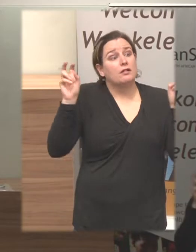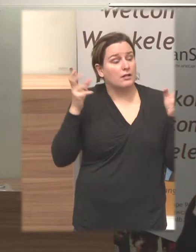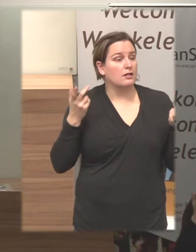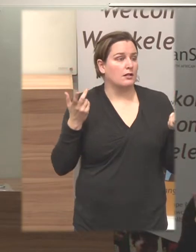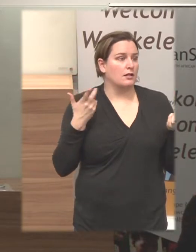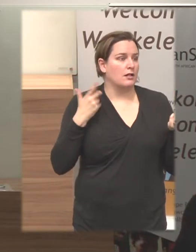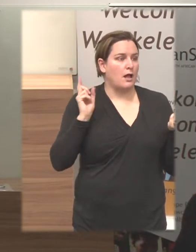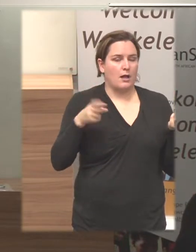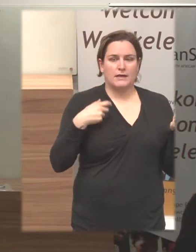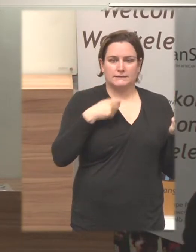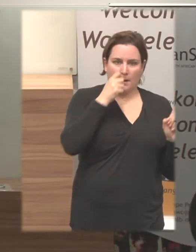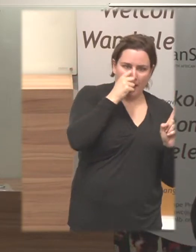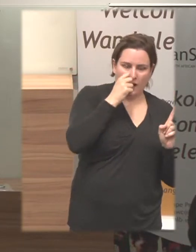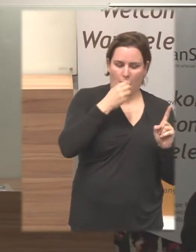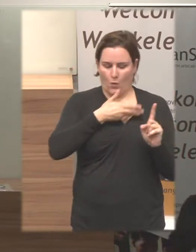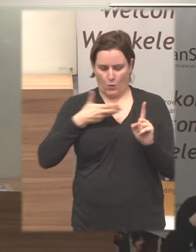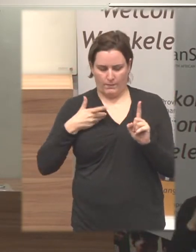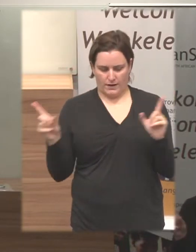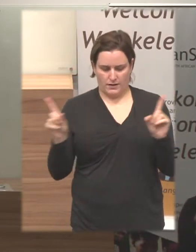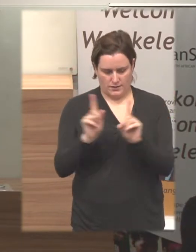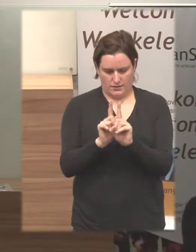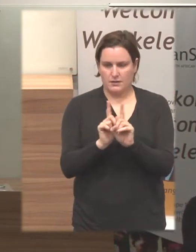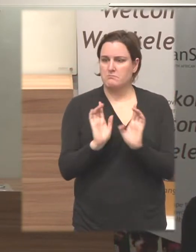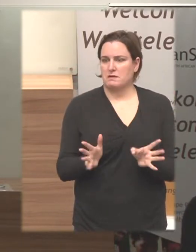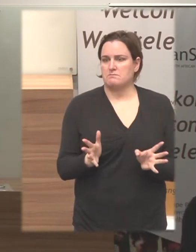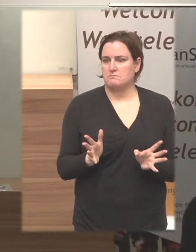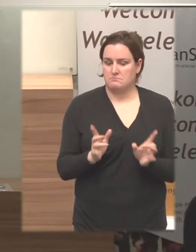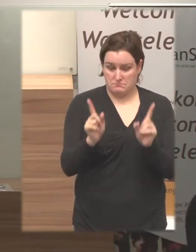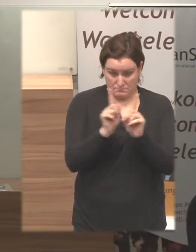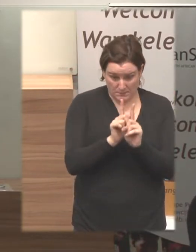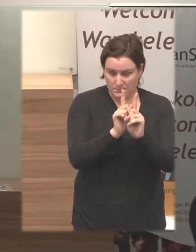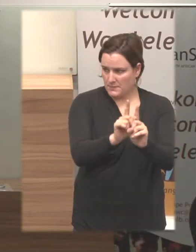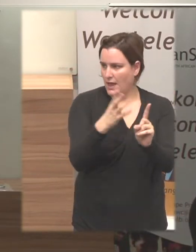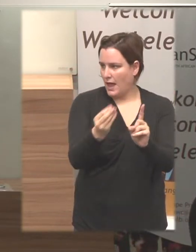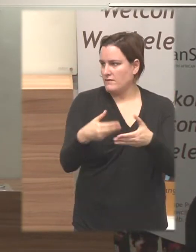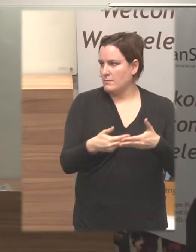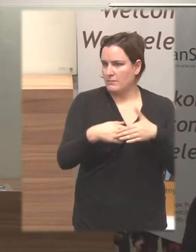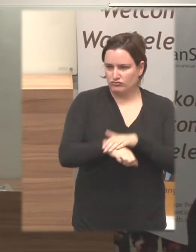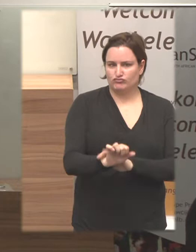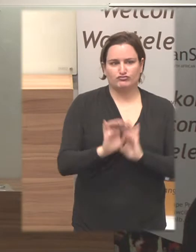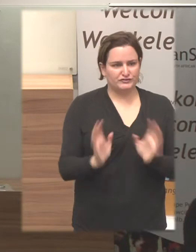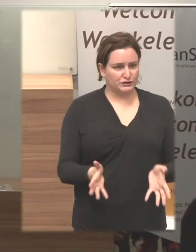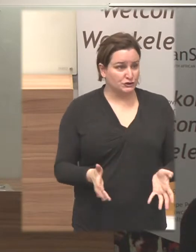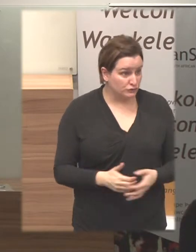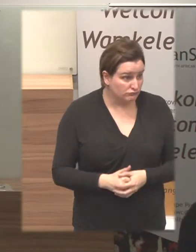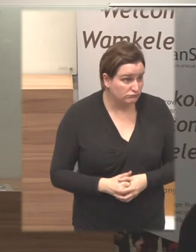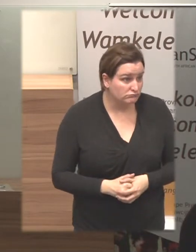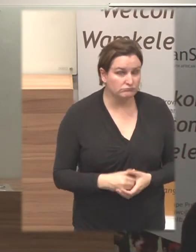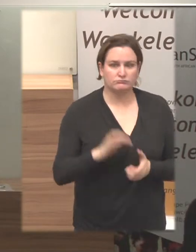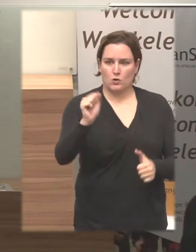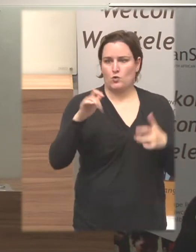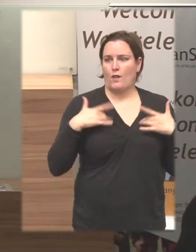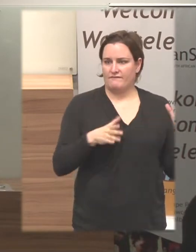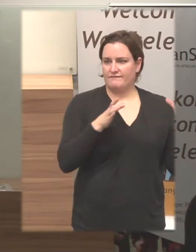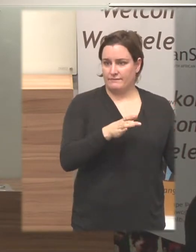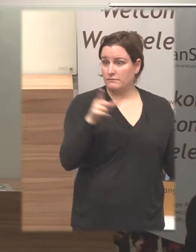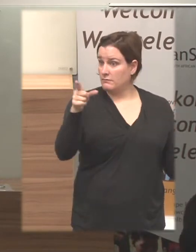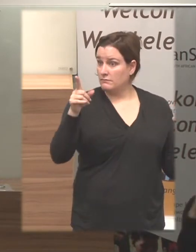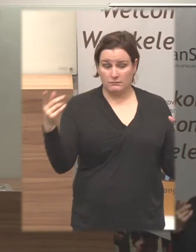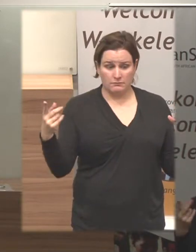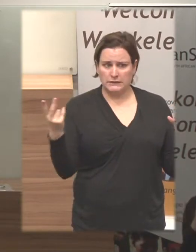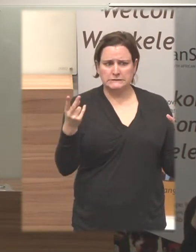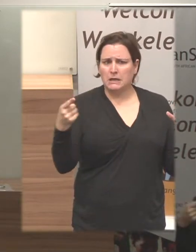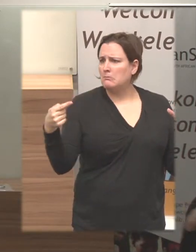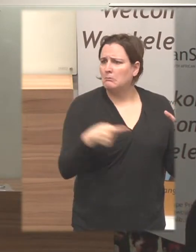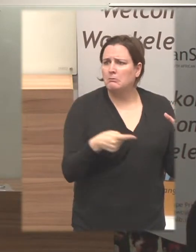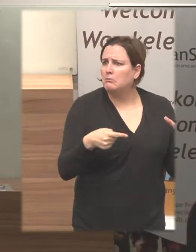heterosexuality, that men and women should come together, should produce families, and your life, if you don't fit into that category,